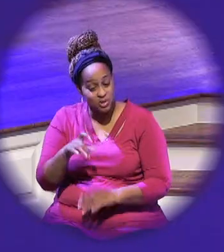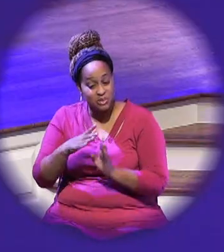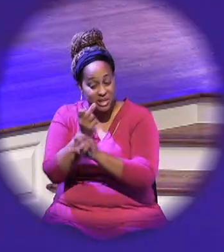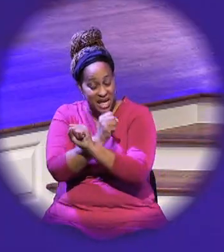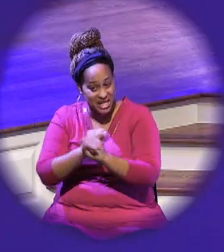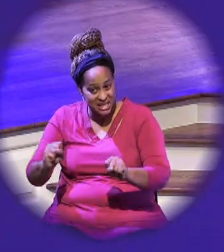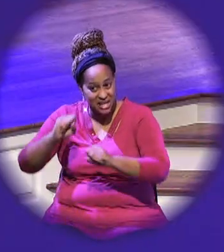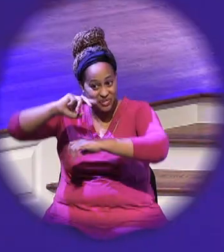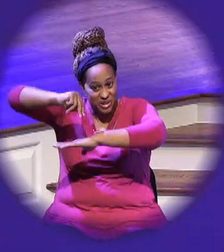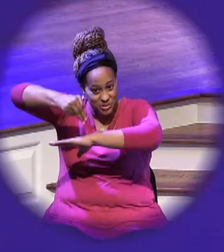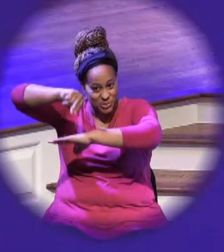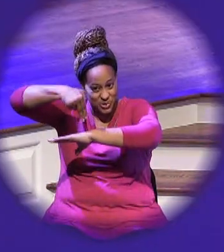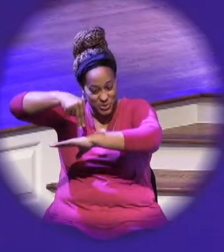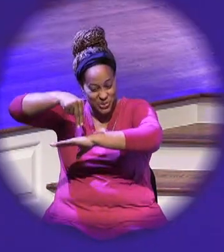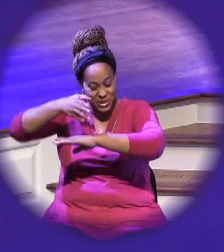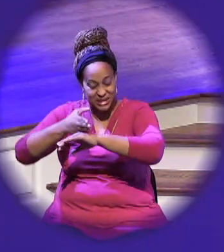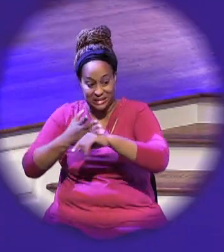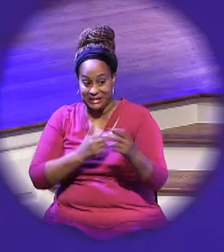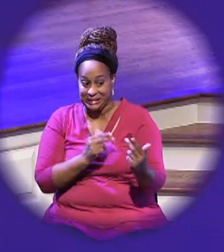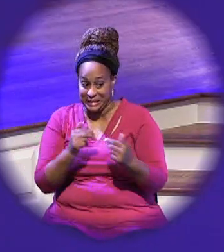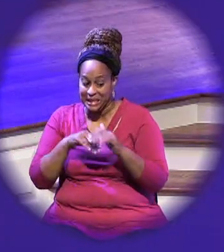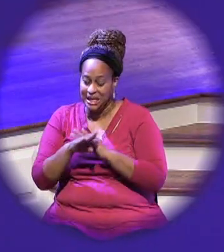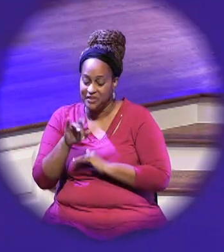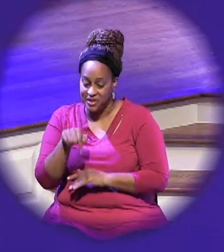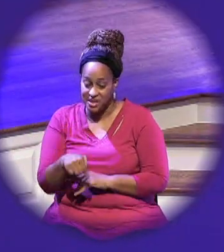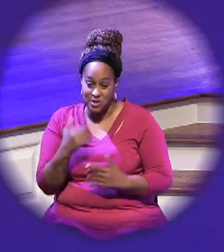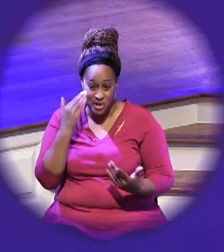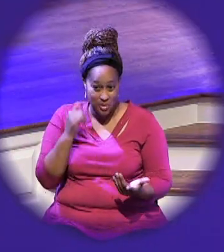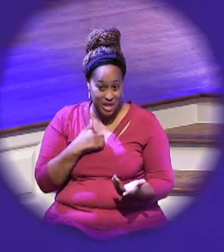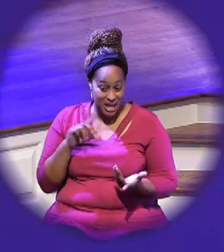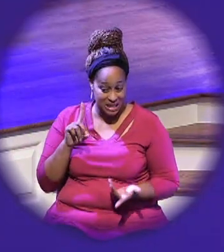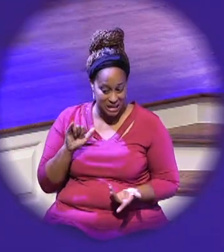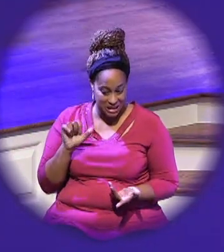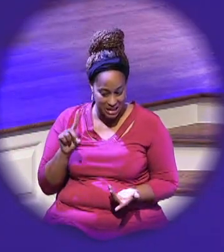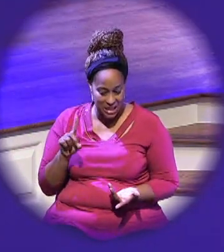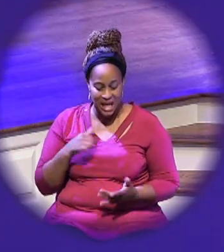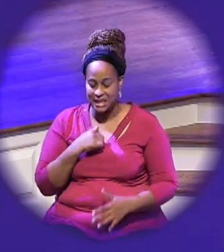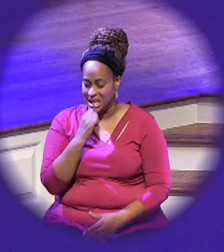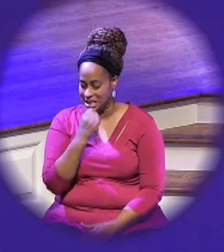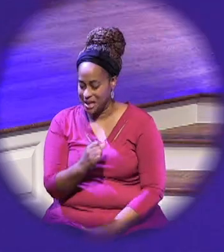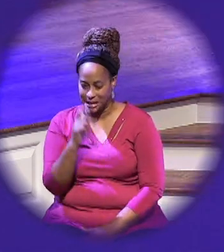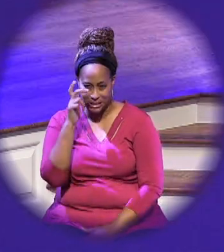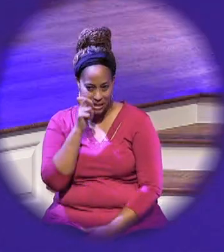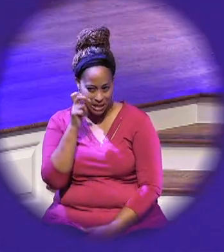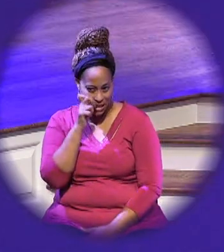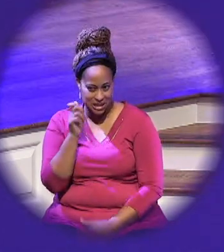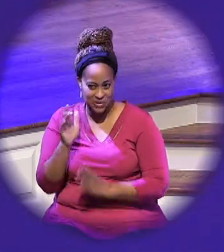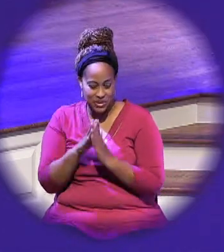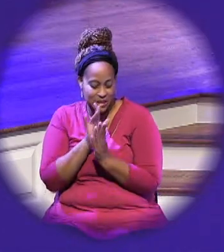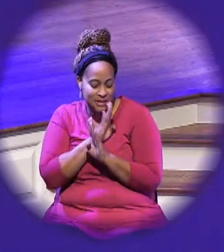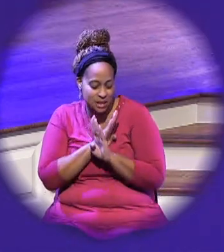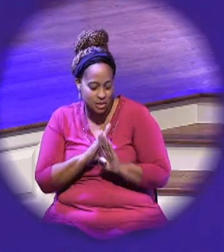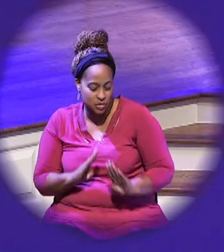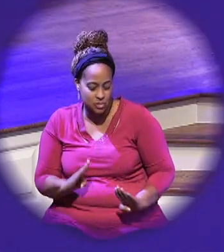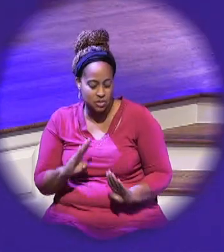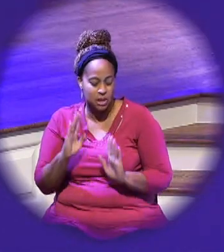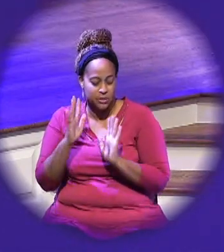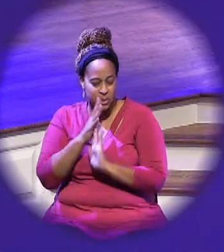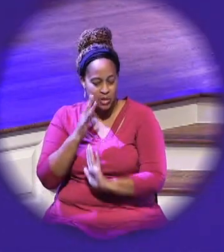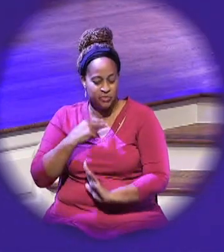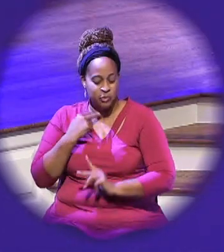a safety screw in this. But you know what I did? I did not listen to the still small